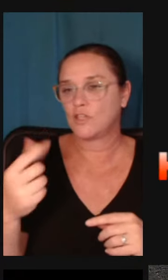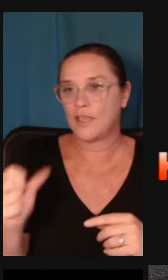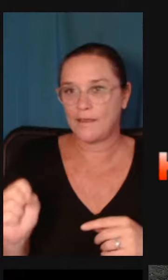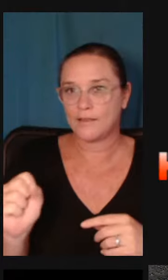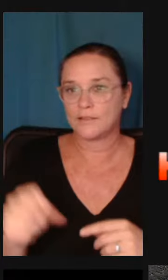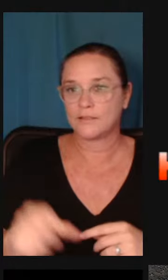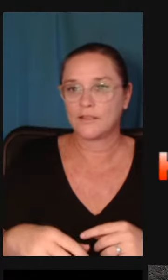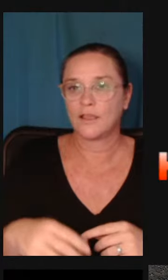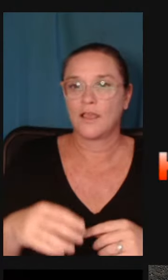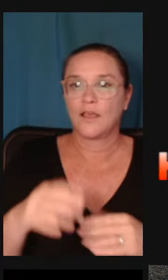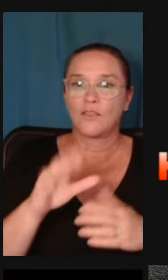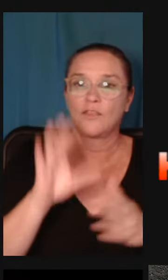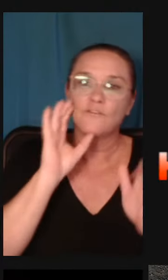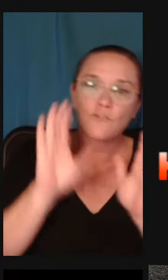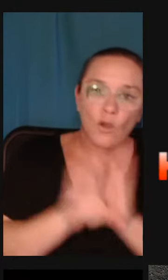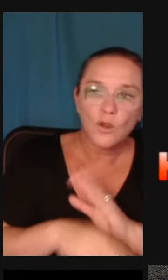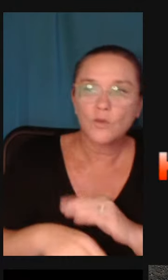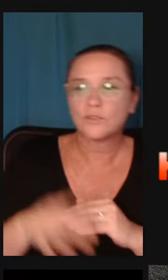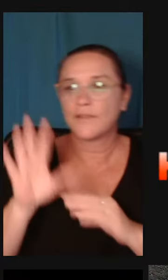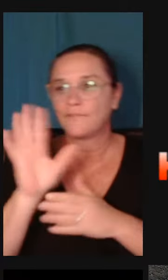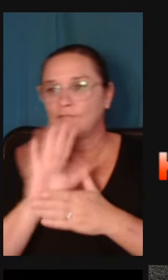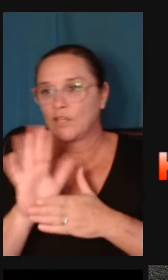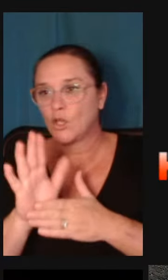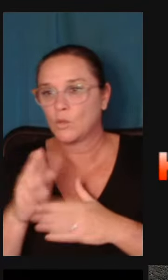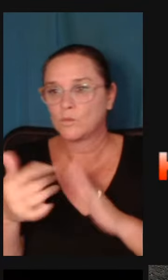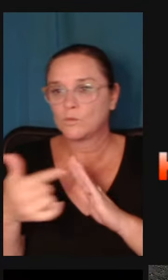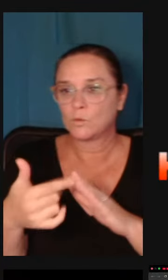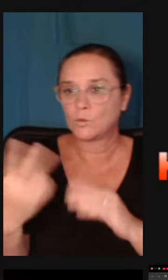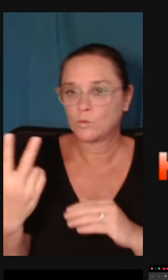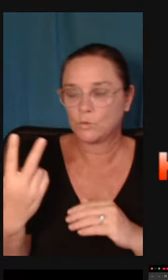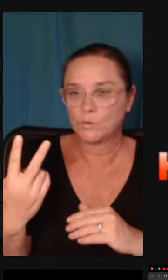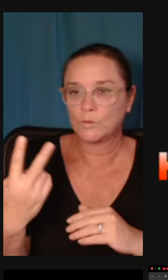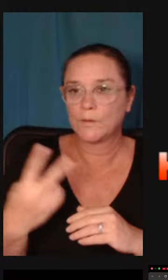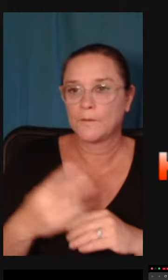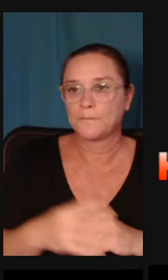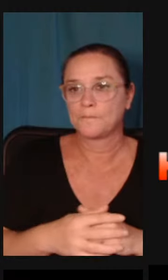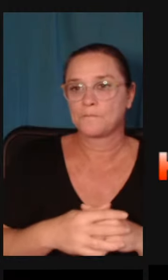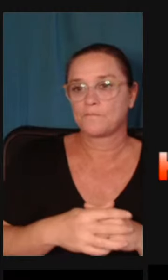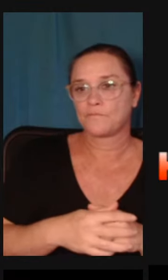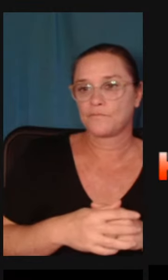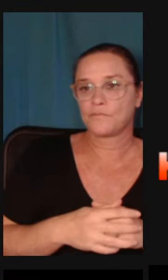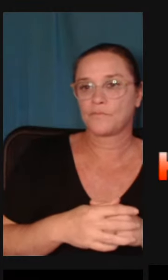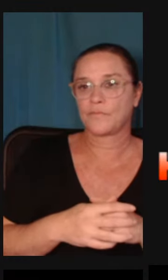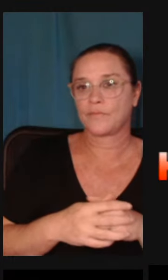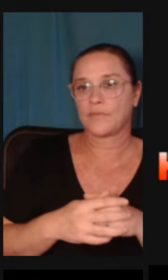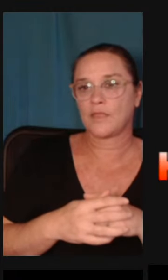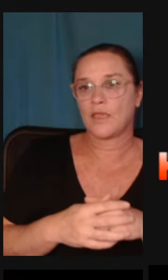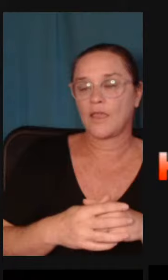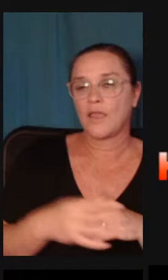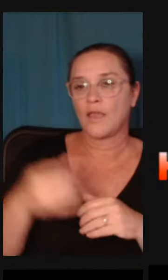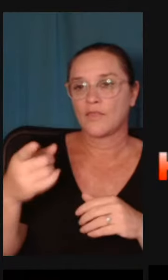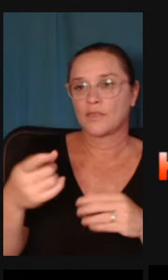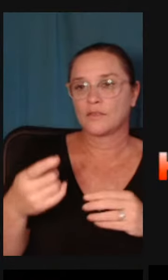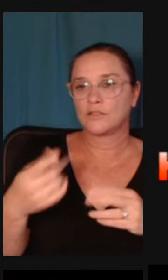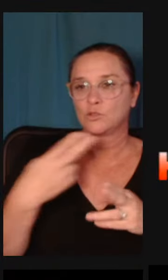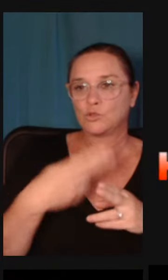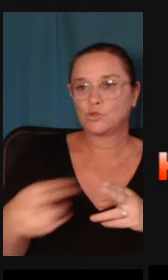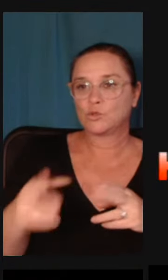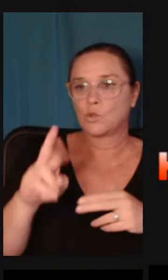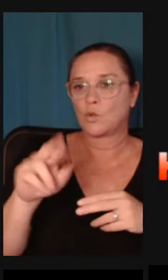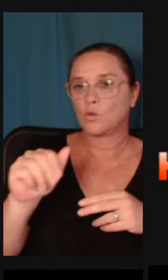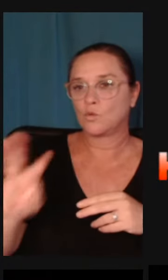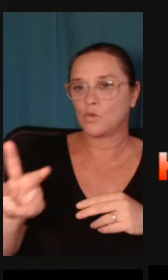2nd, showing 2 videos. So start off showing you guys this shorter raw video. There they